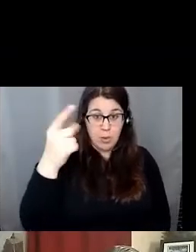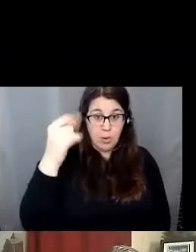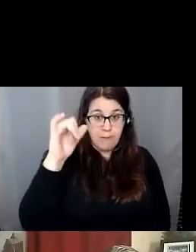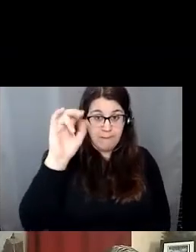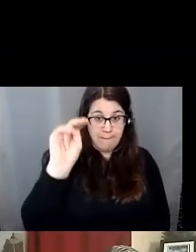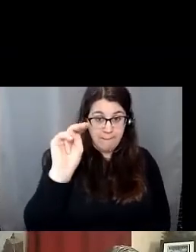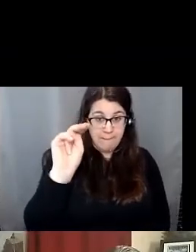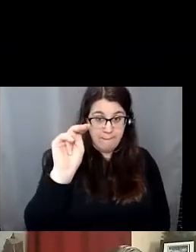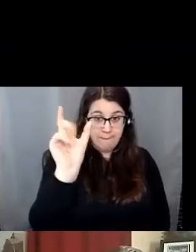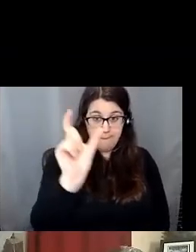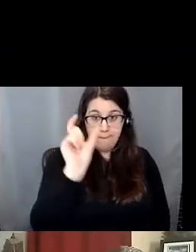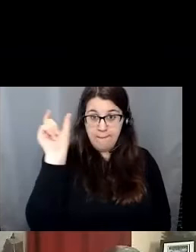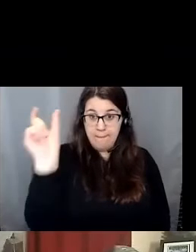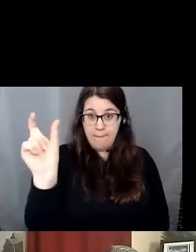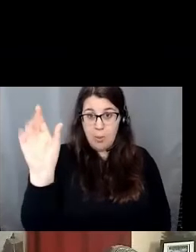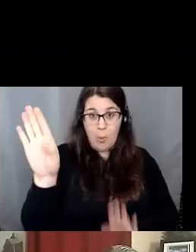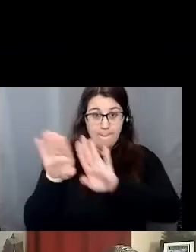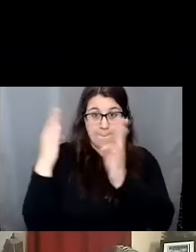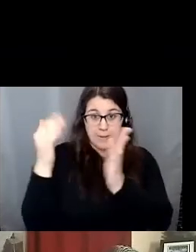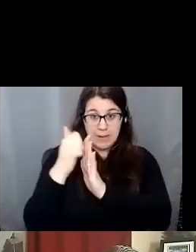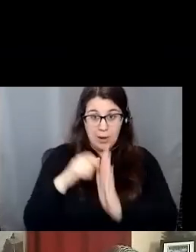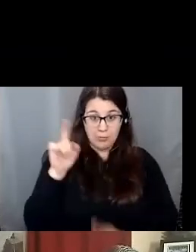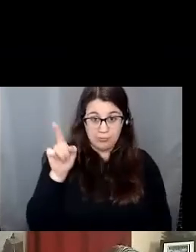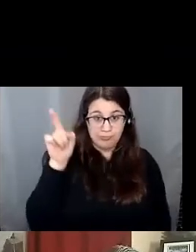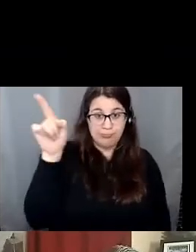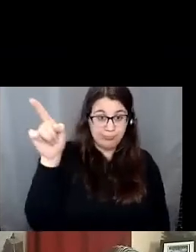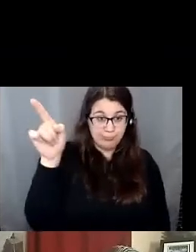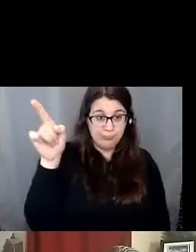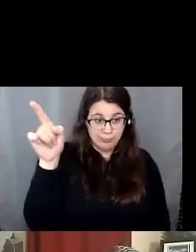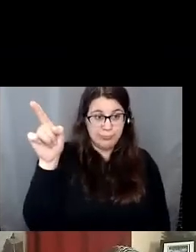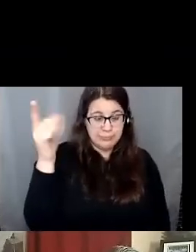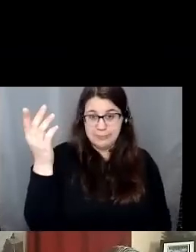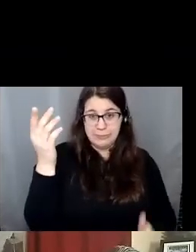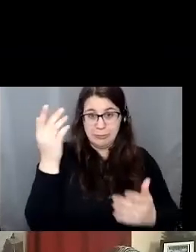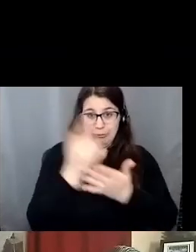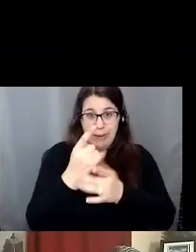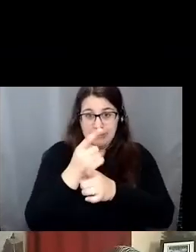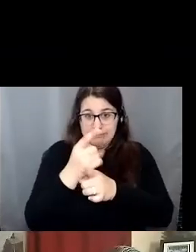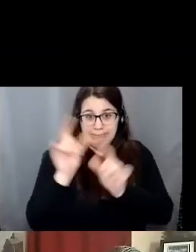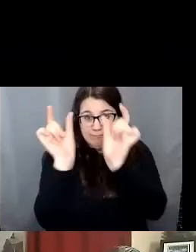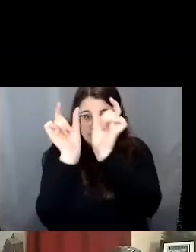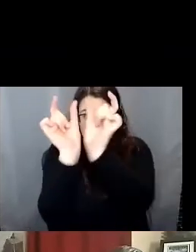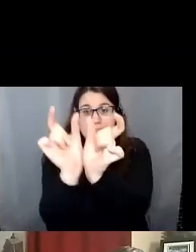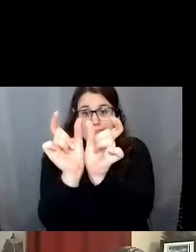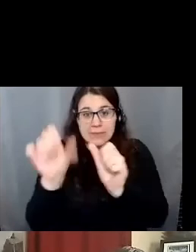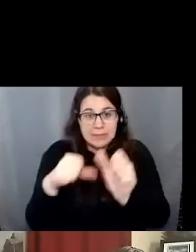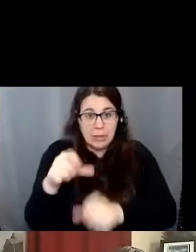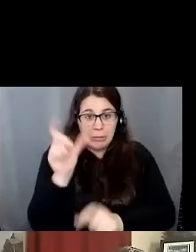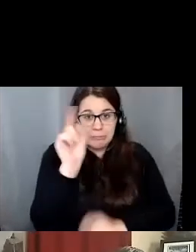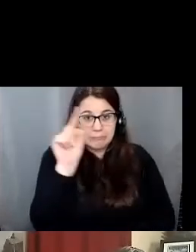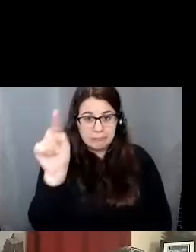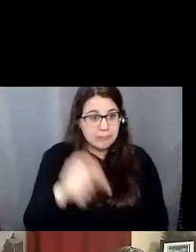is the button where you can open an account. So located conveniently right next to each other. So there's a login button here, and there's